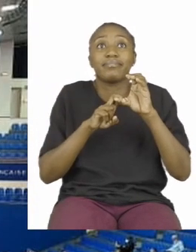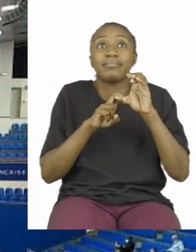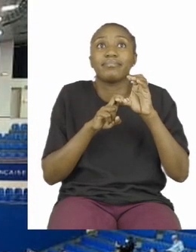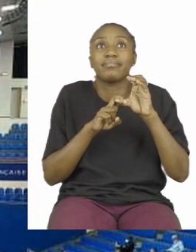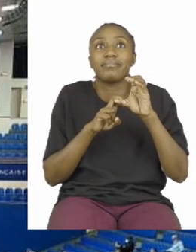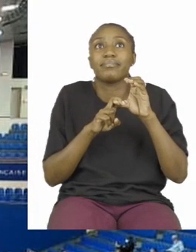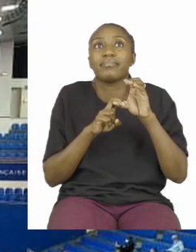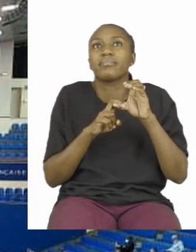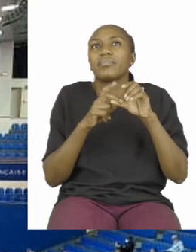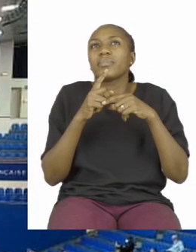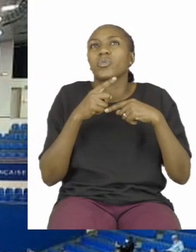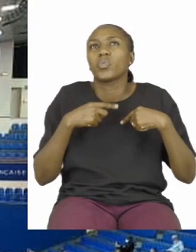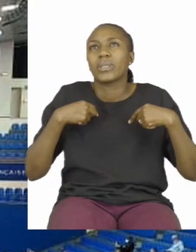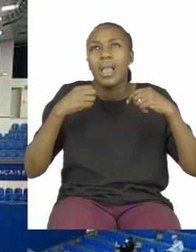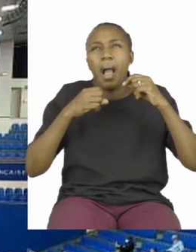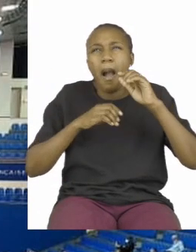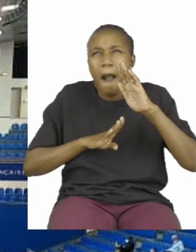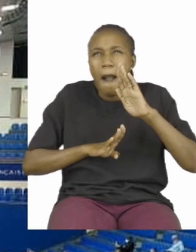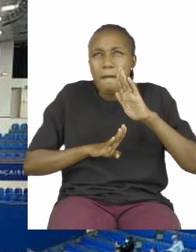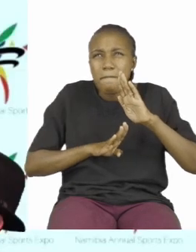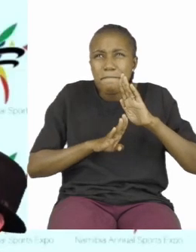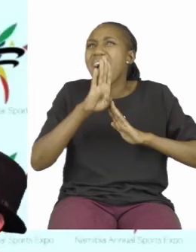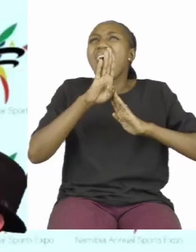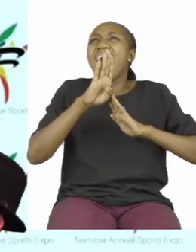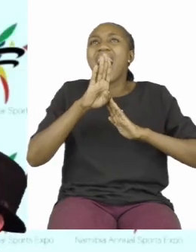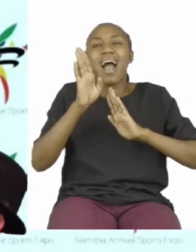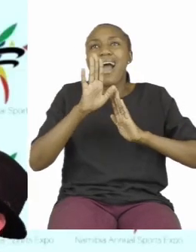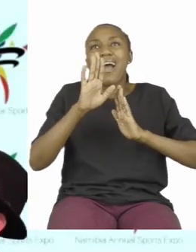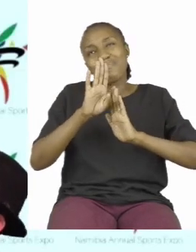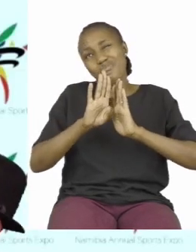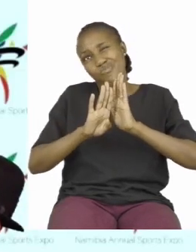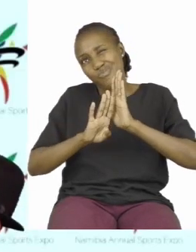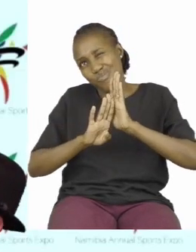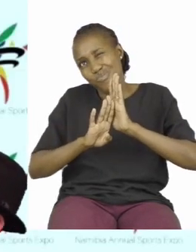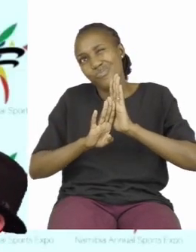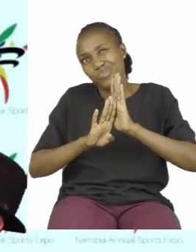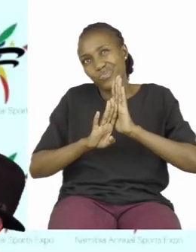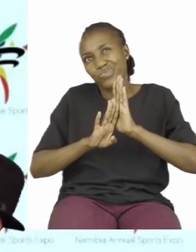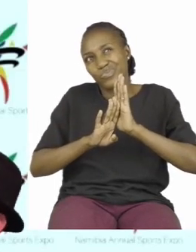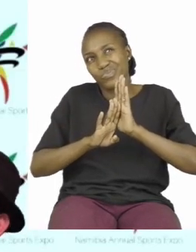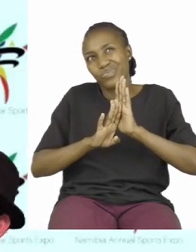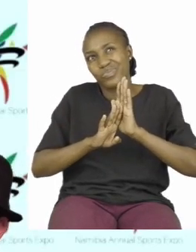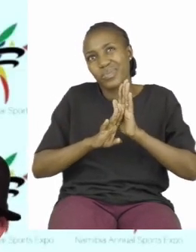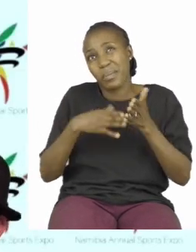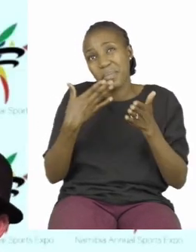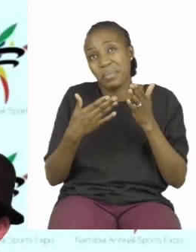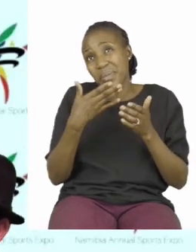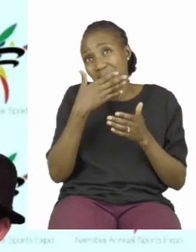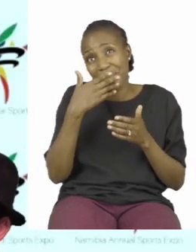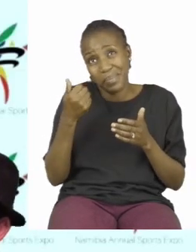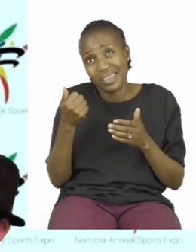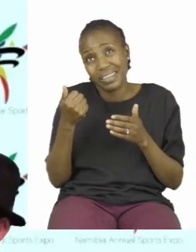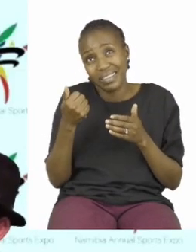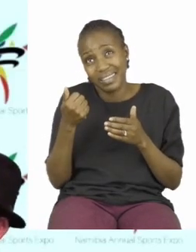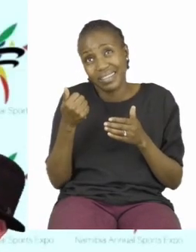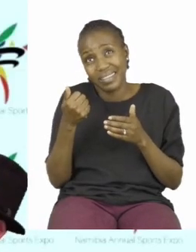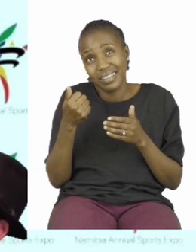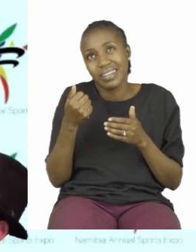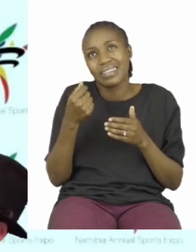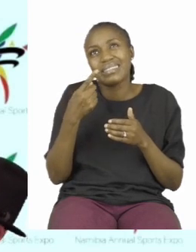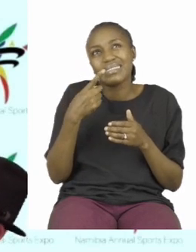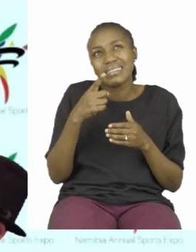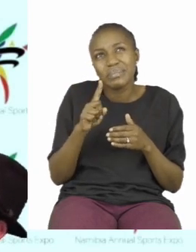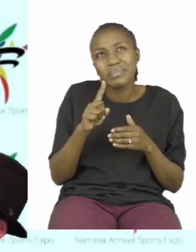go as planned. So I would say it could have been more smoother. We could have had better results, but there wasn't